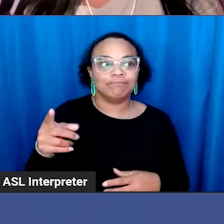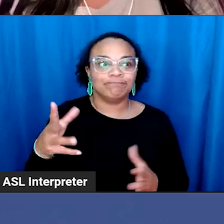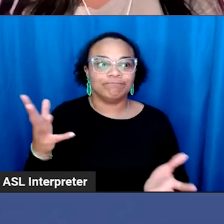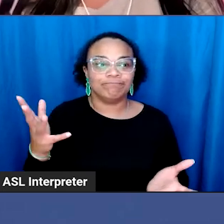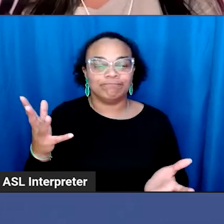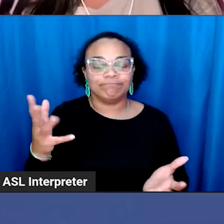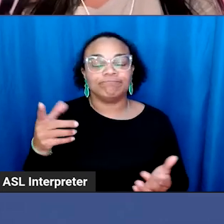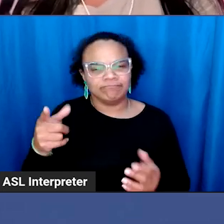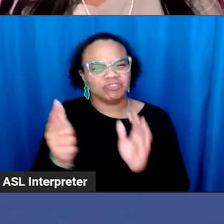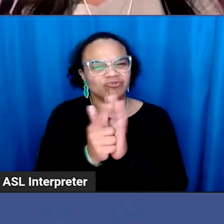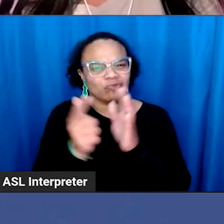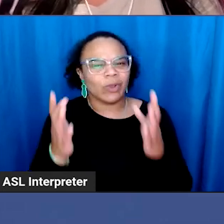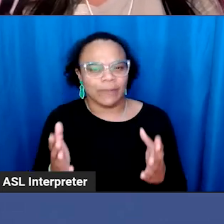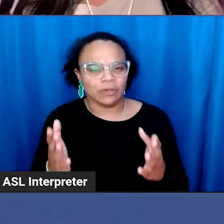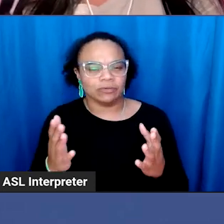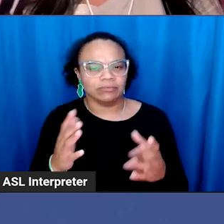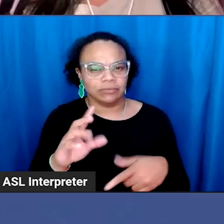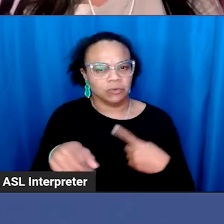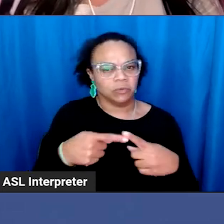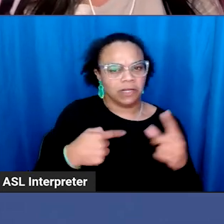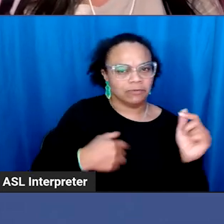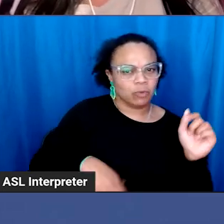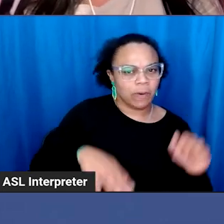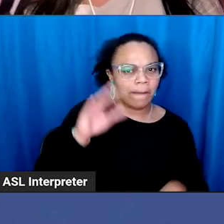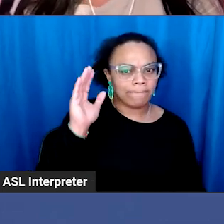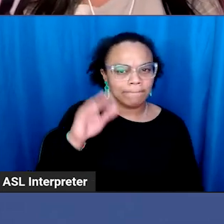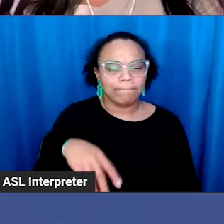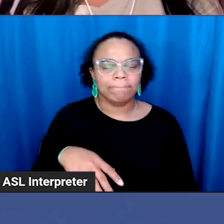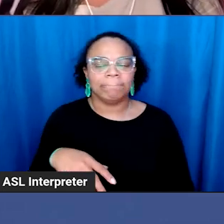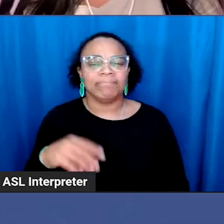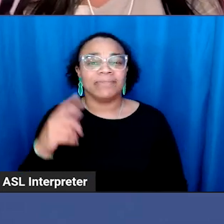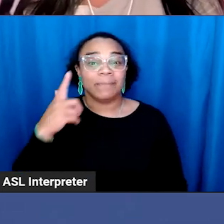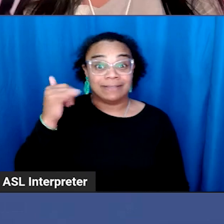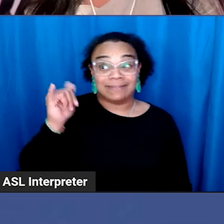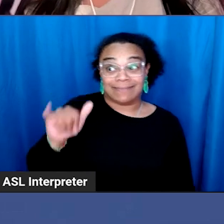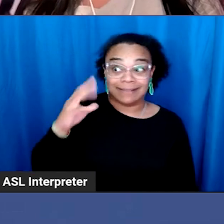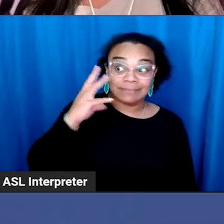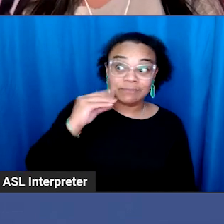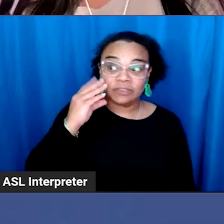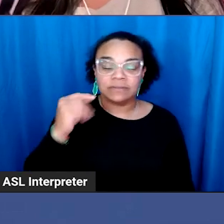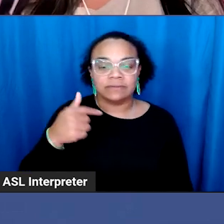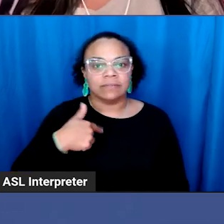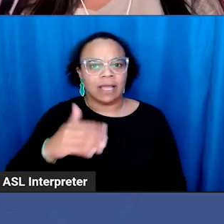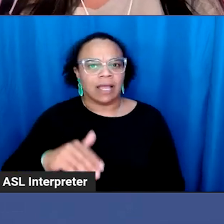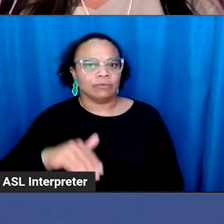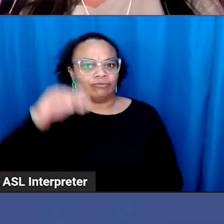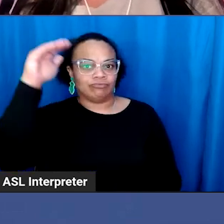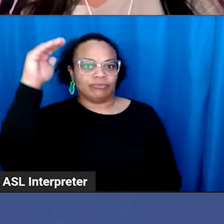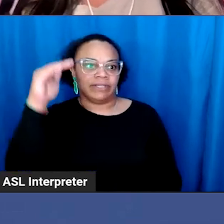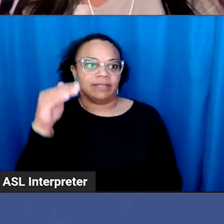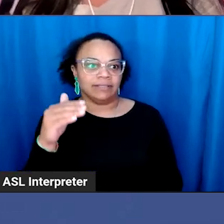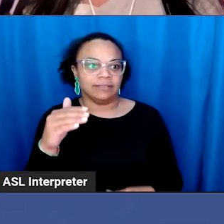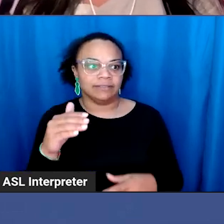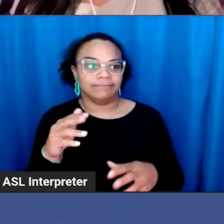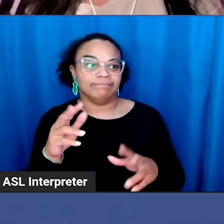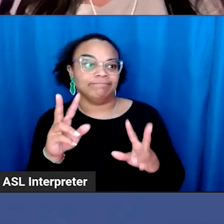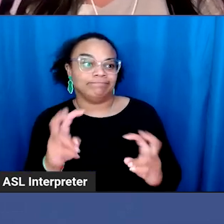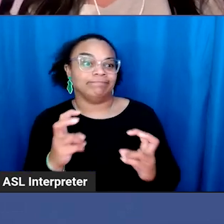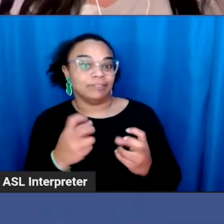was a criminal growing up. And because of that, I was raised very street smart.